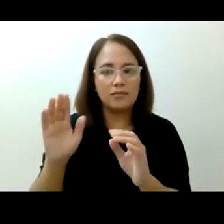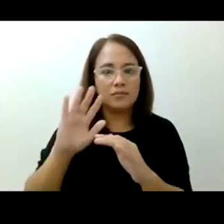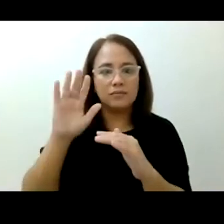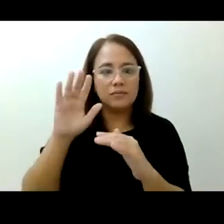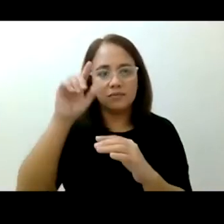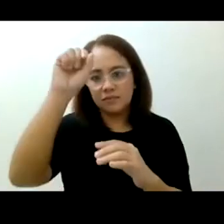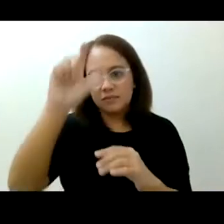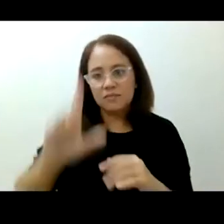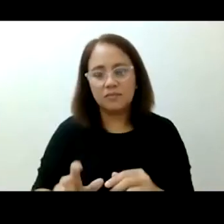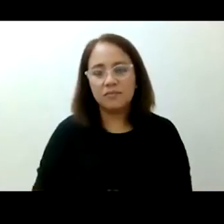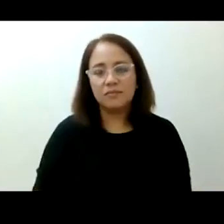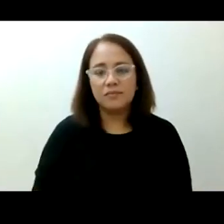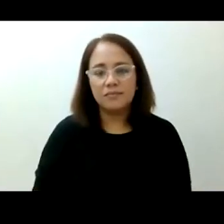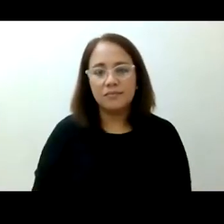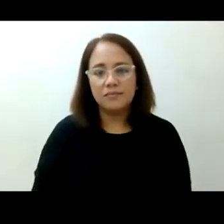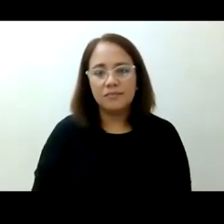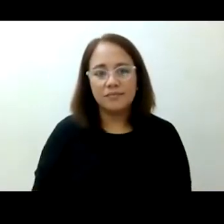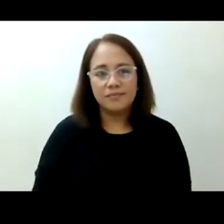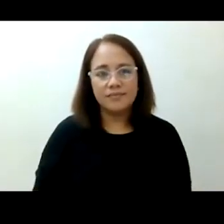Shaq says A.